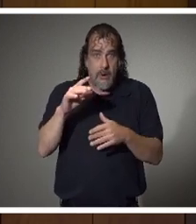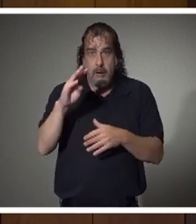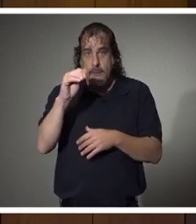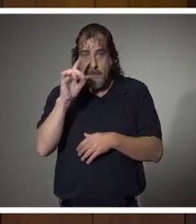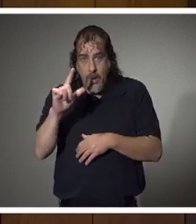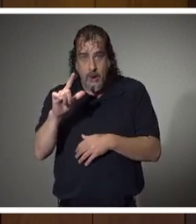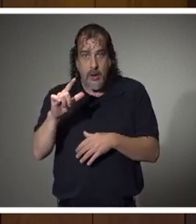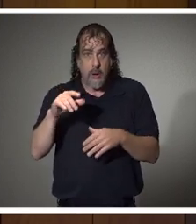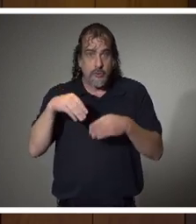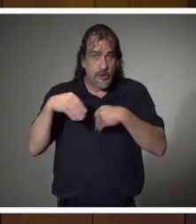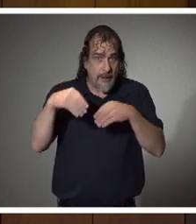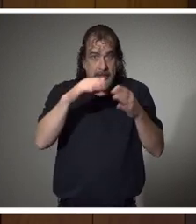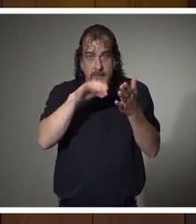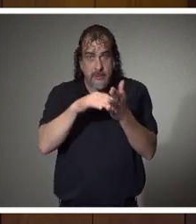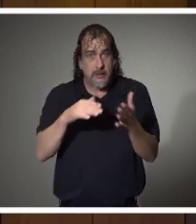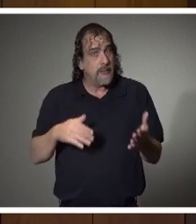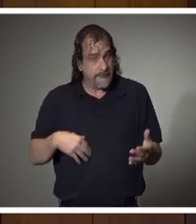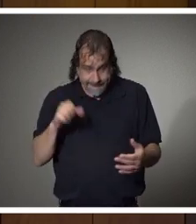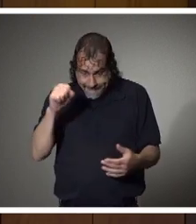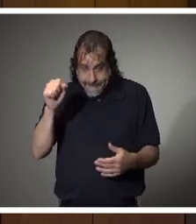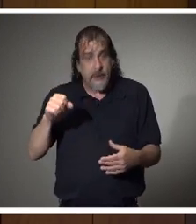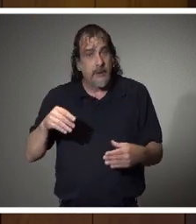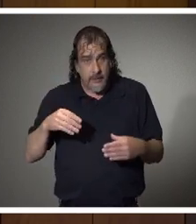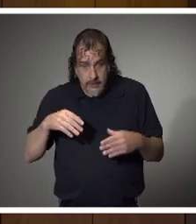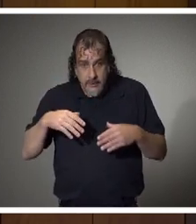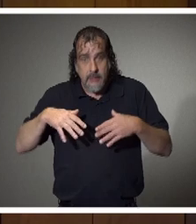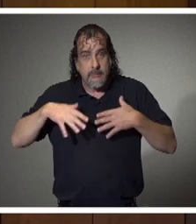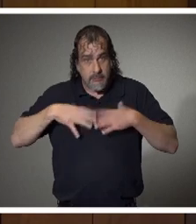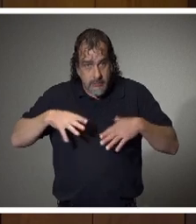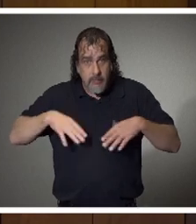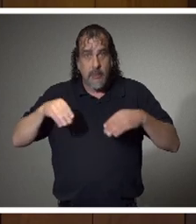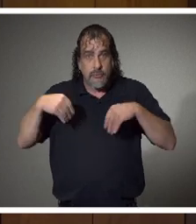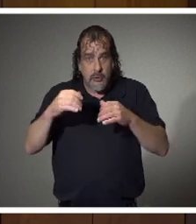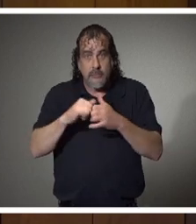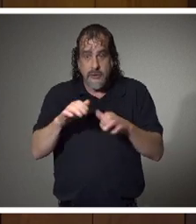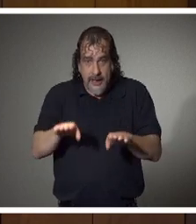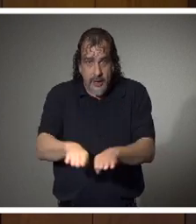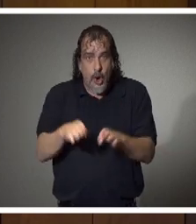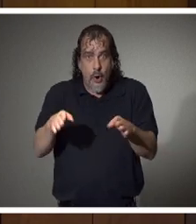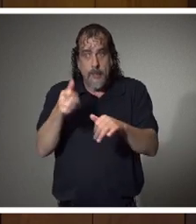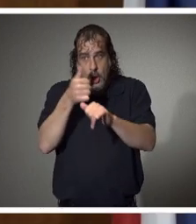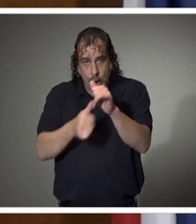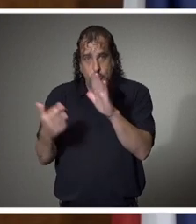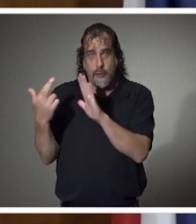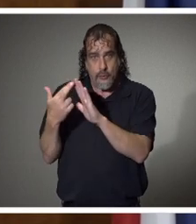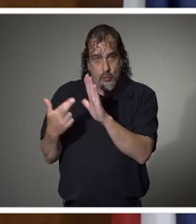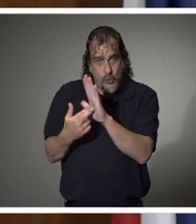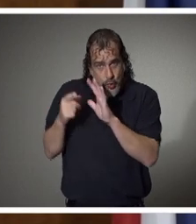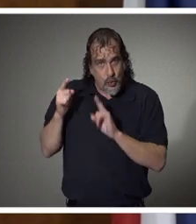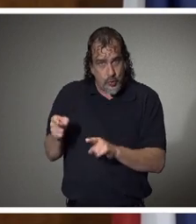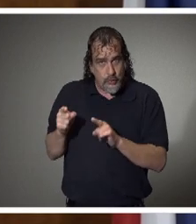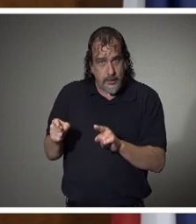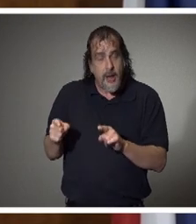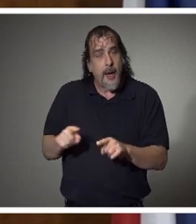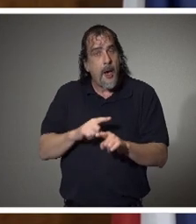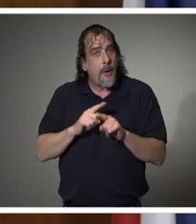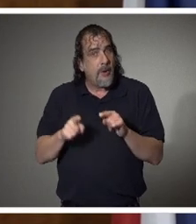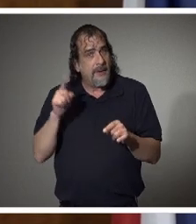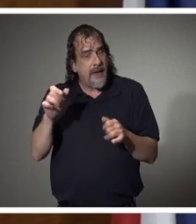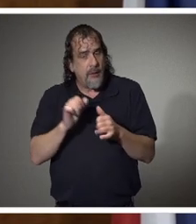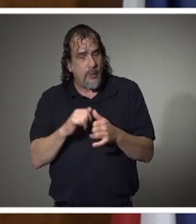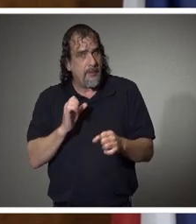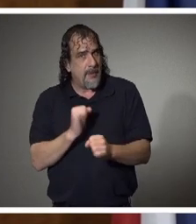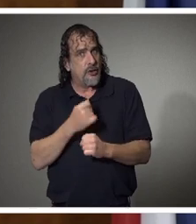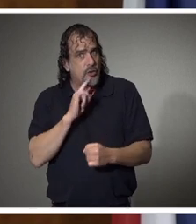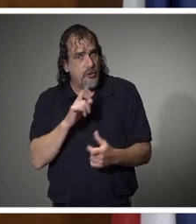the shopping centers? Retail stores will be allowed to open under these guidelines, but they will have to take